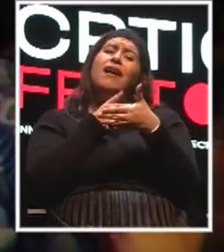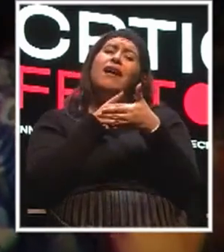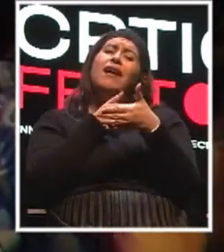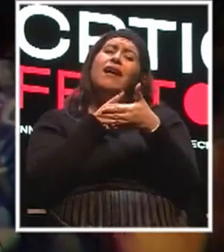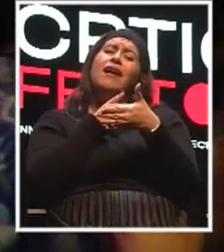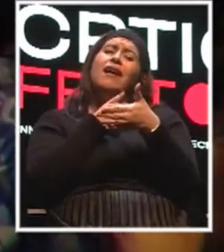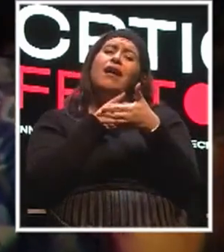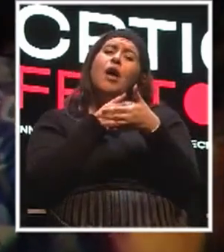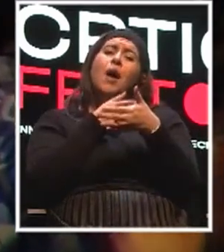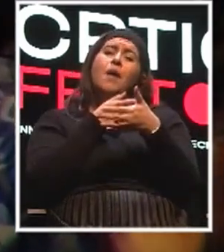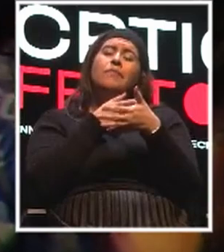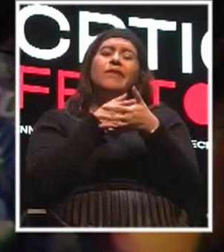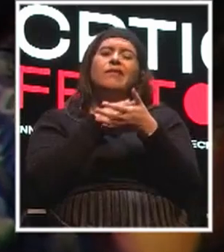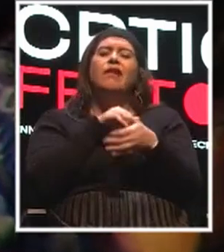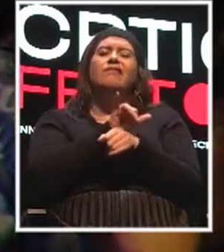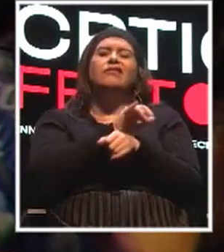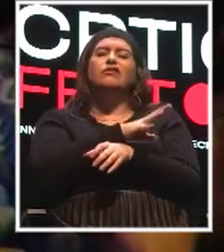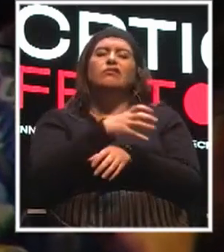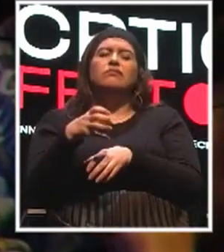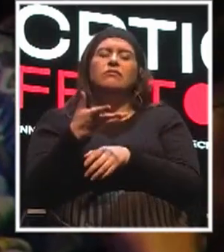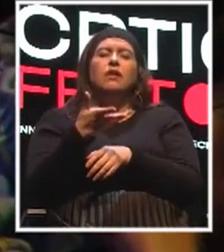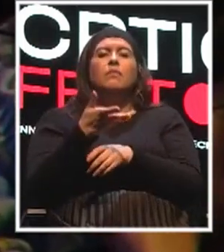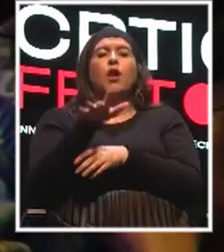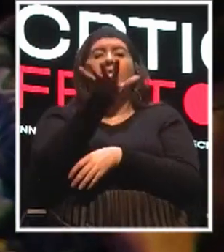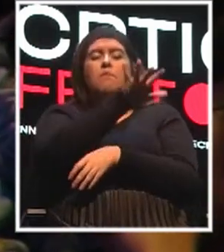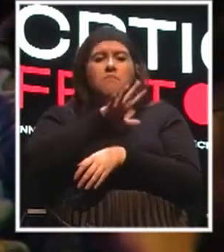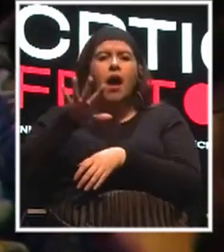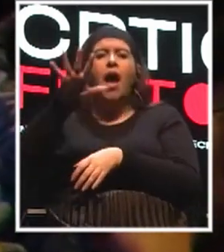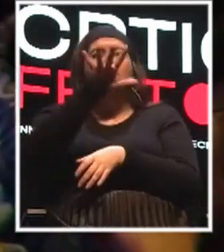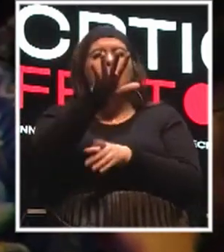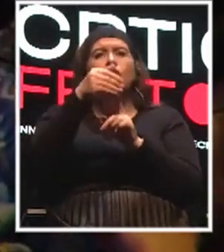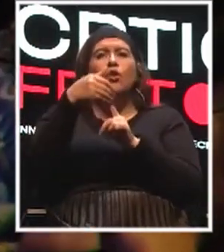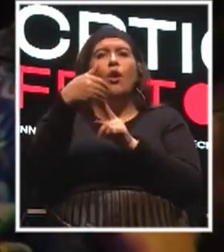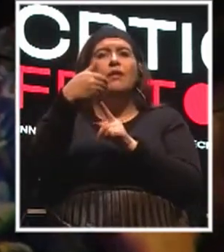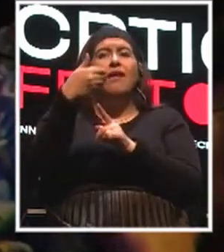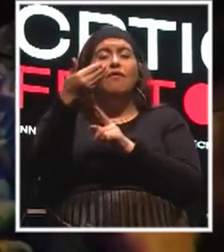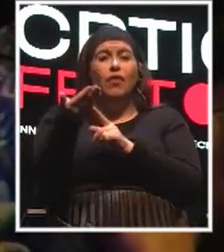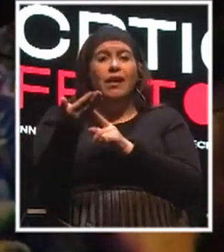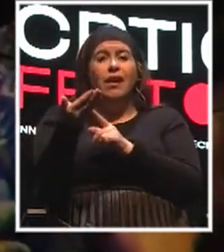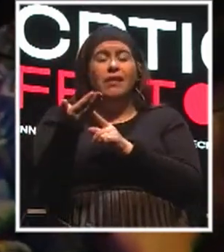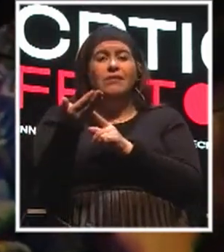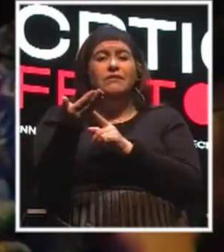the whole map and all the extras that the